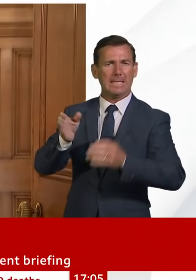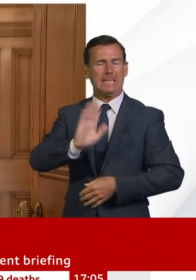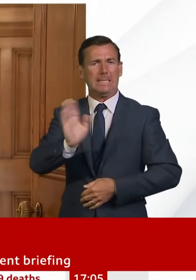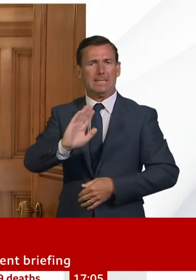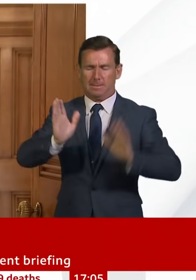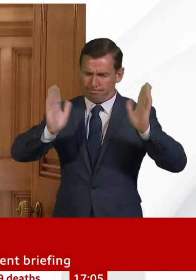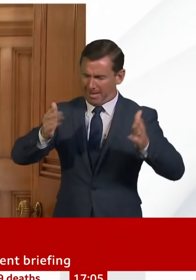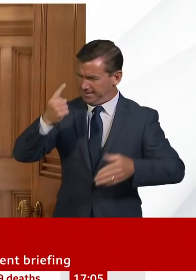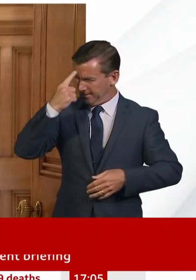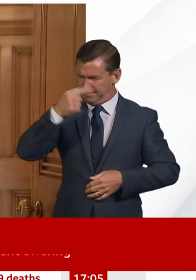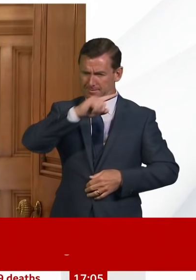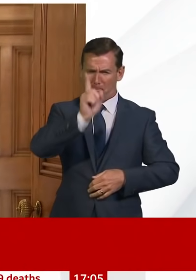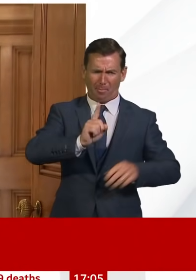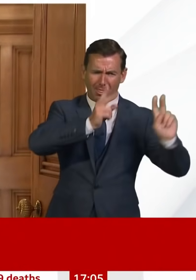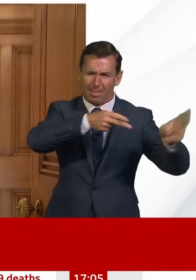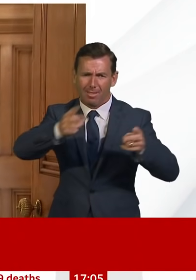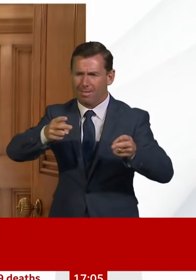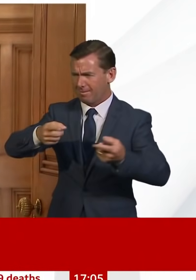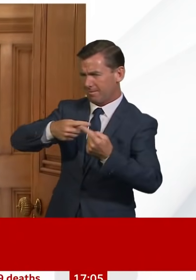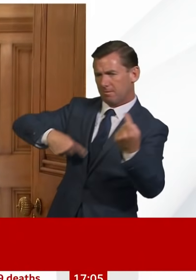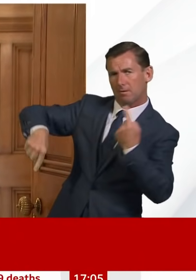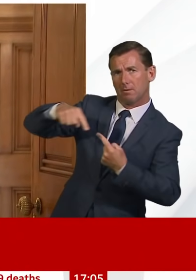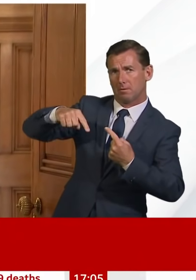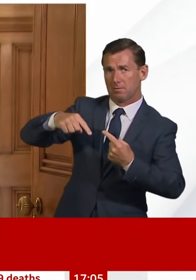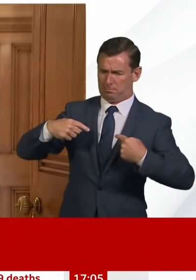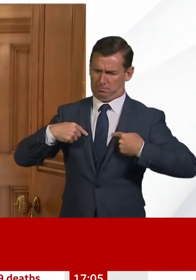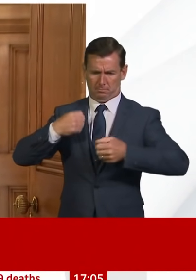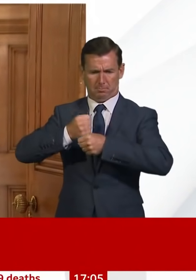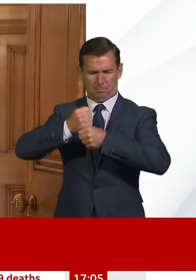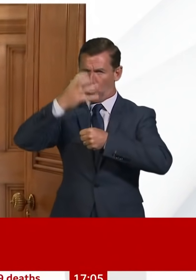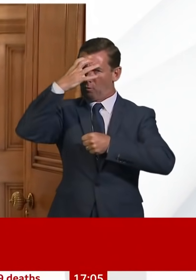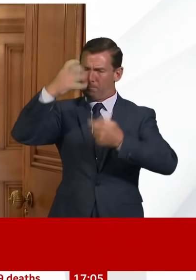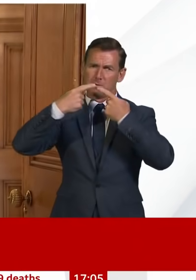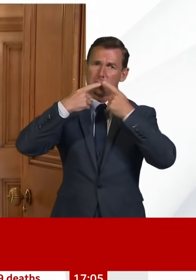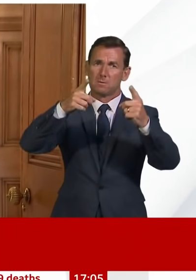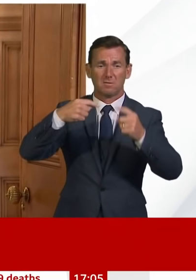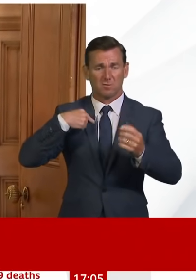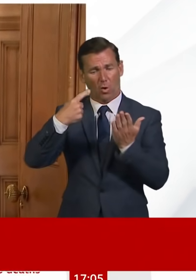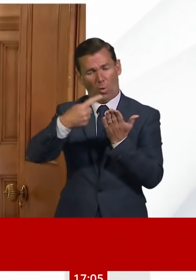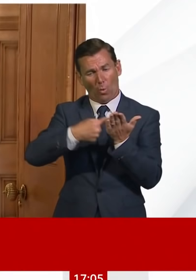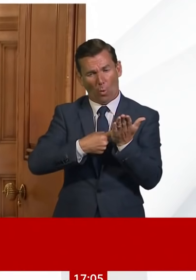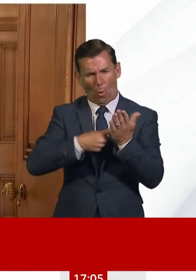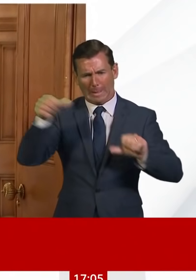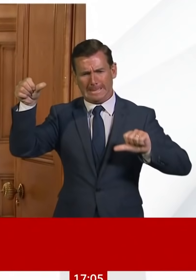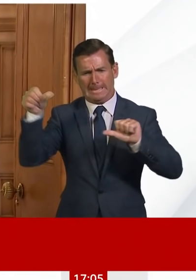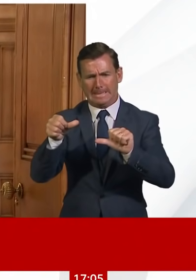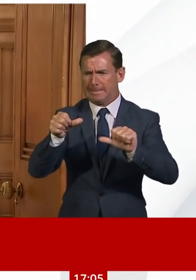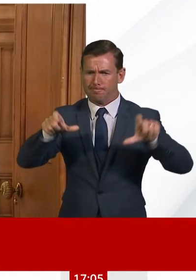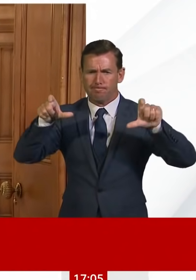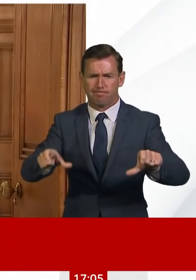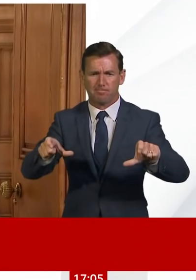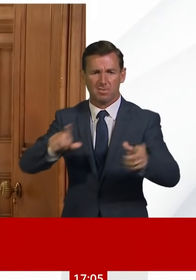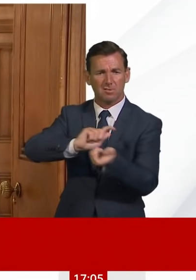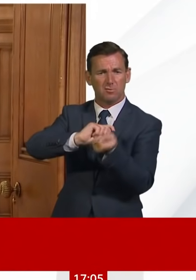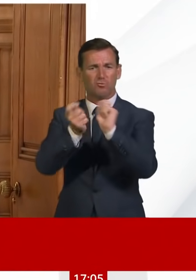clear that we will not risk lives by relaxing the social distancing rules before our 5 tests have been